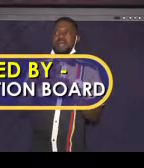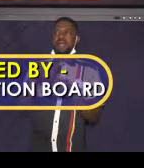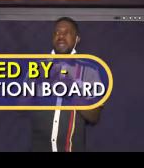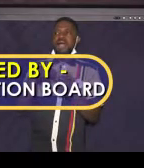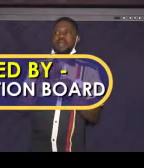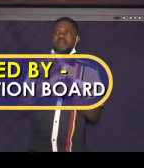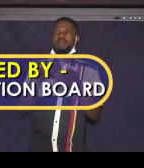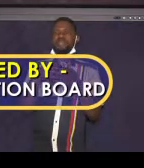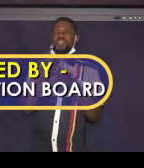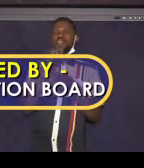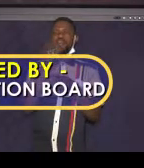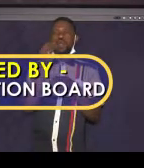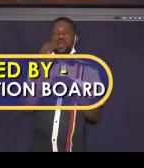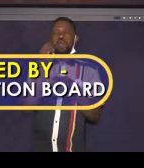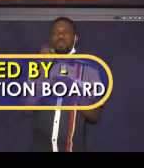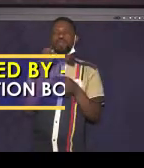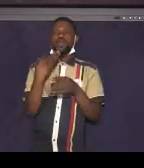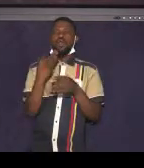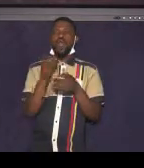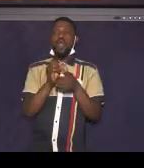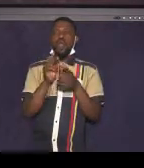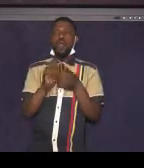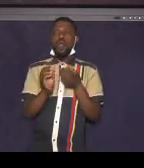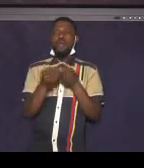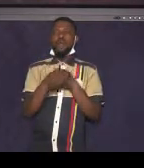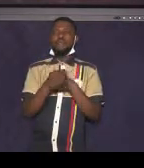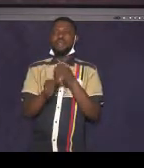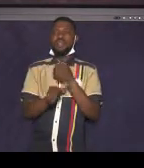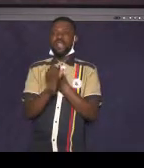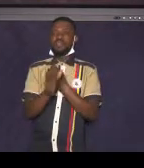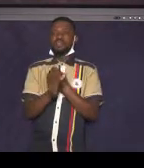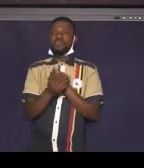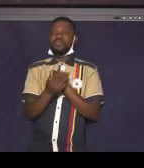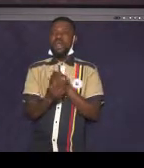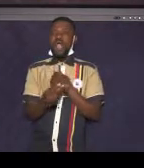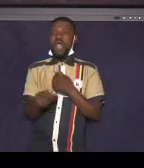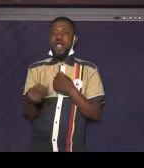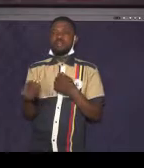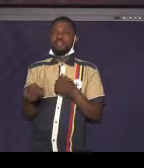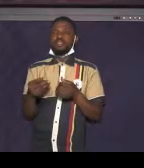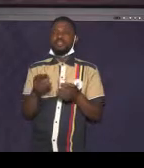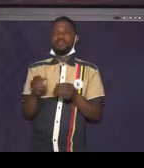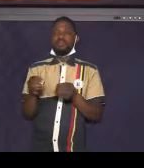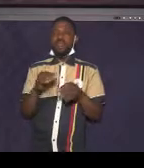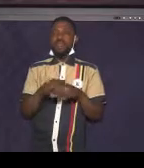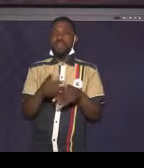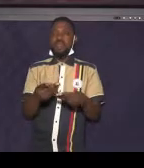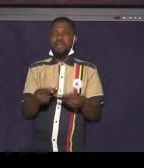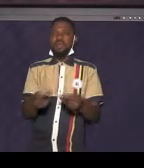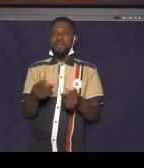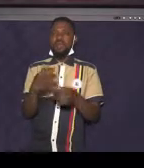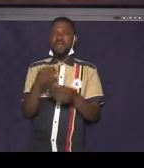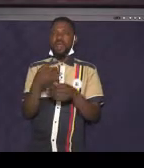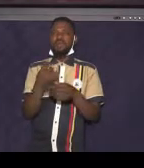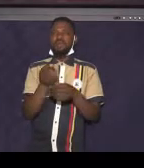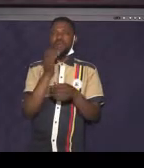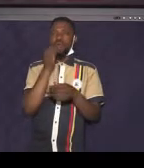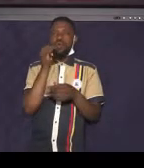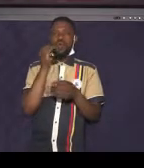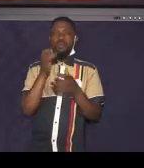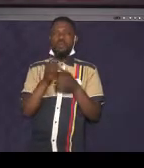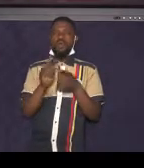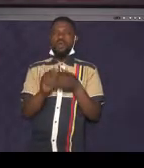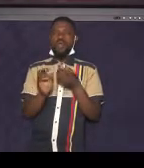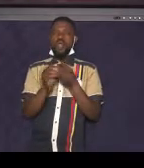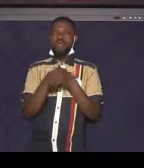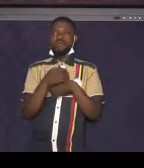around in the homes or offices. Dangerous objects lying around in the homes or offices, that's one of the